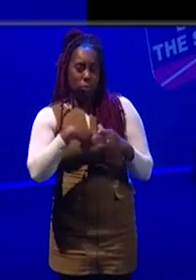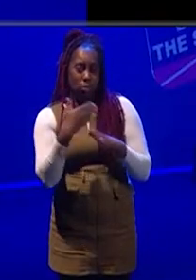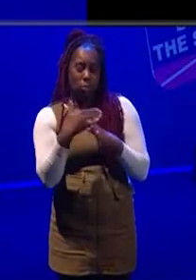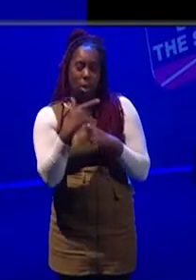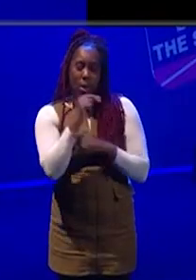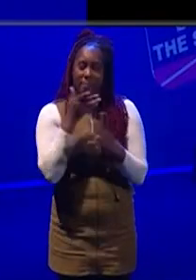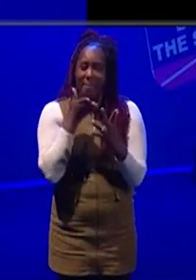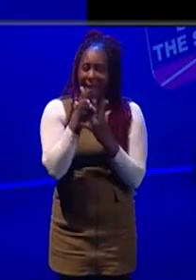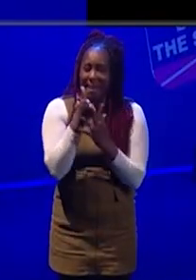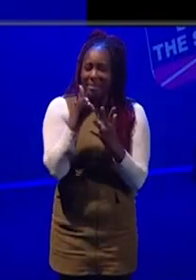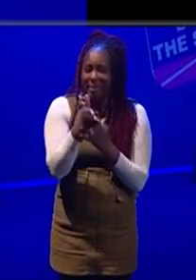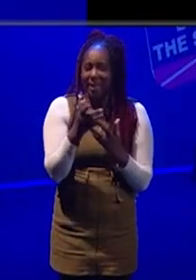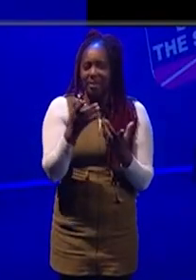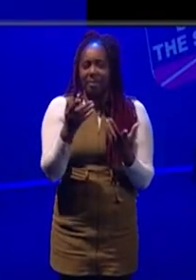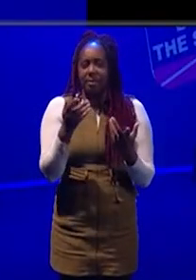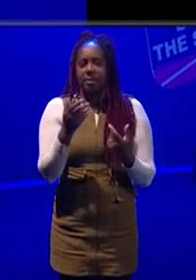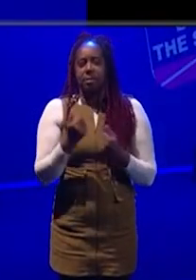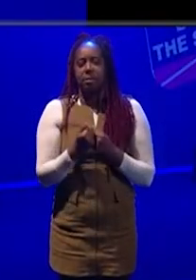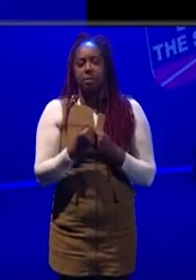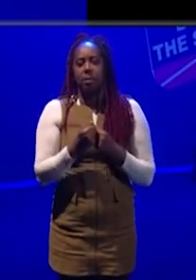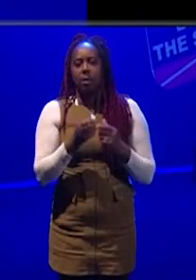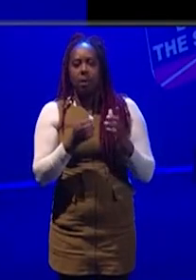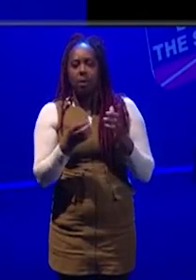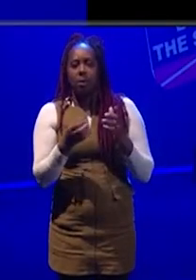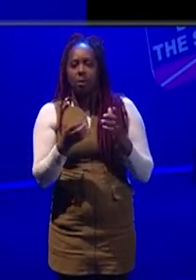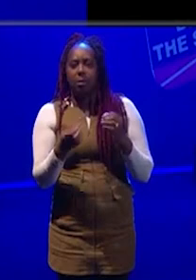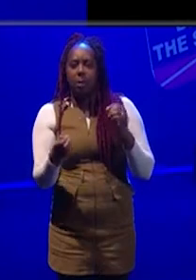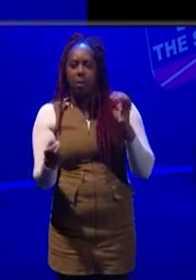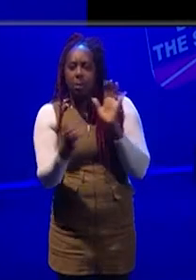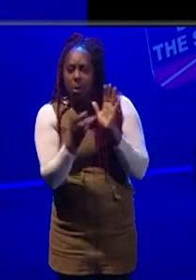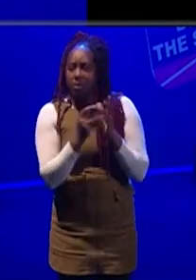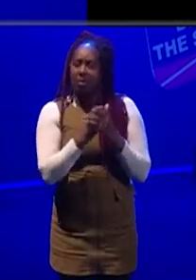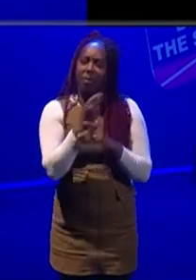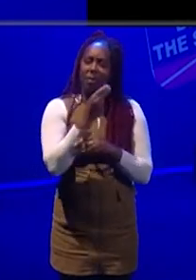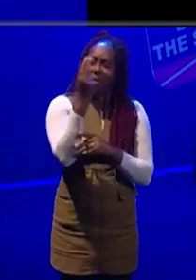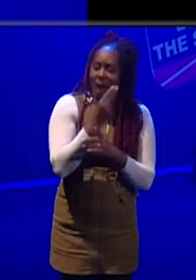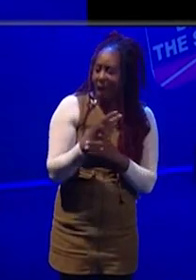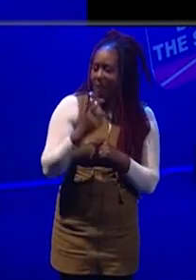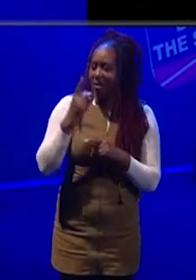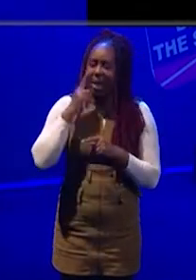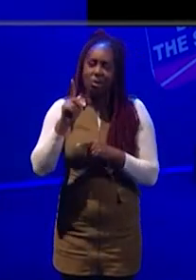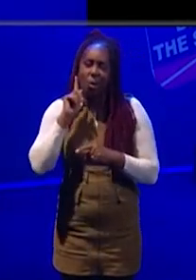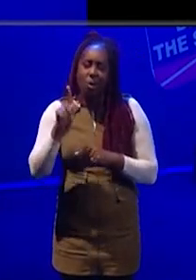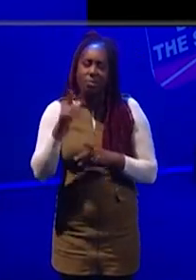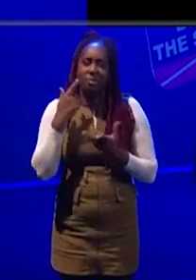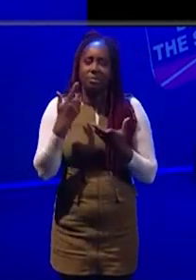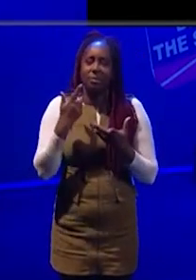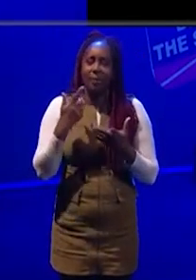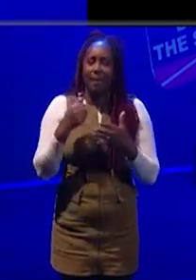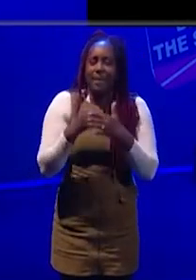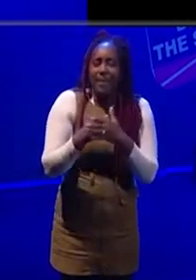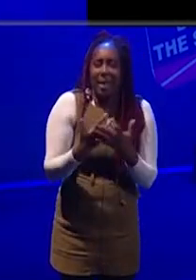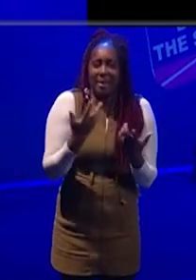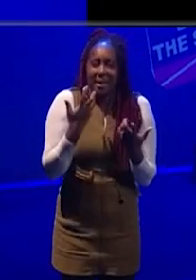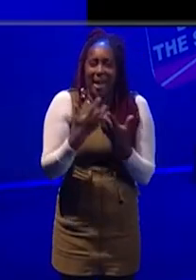talking about the importance of the aesthetics of their art in ways that ignores the impact of like